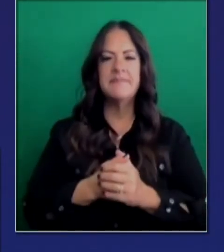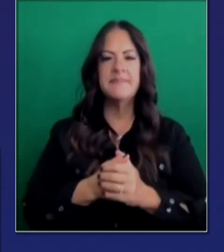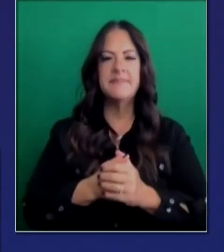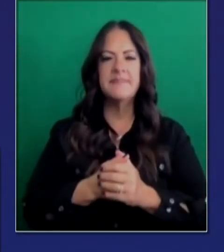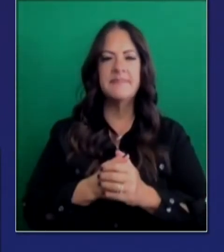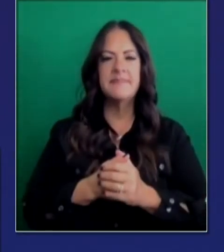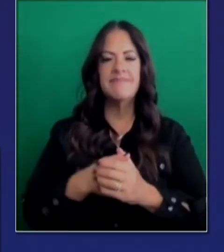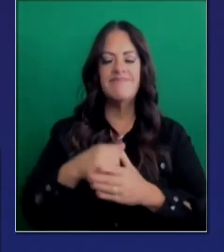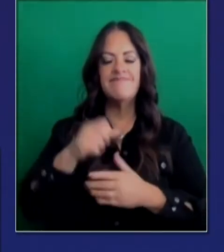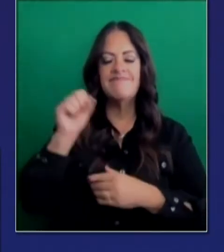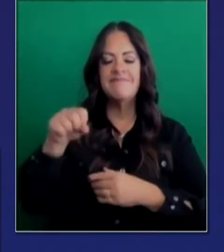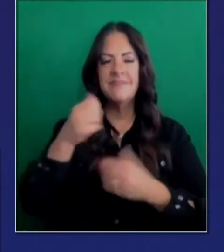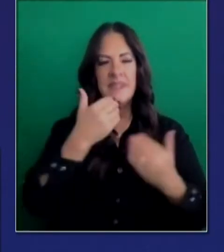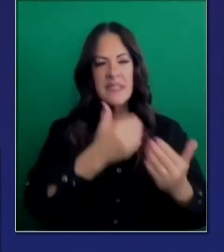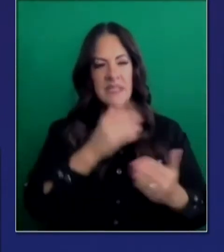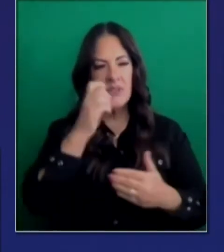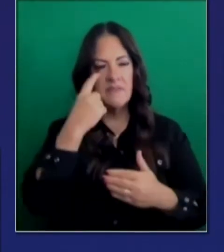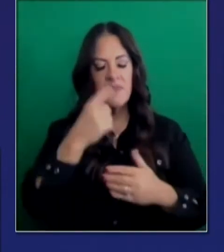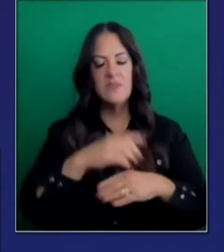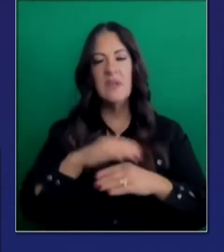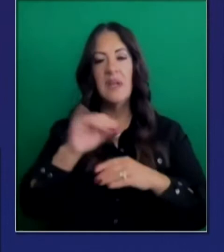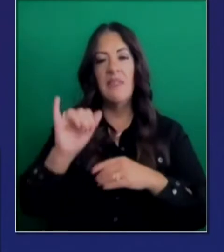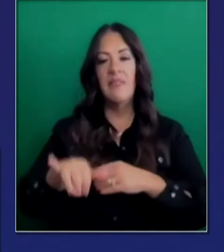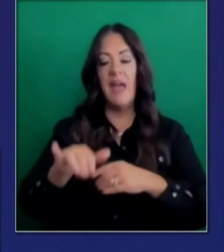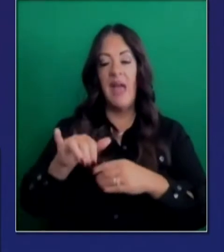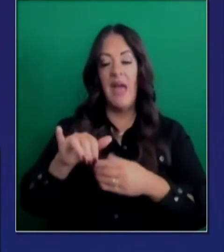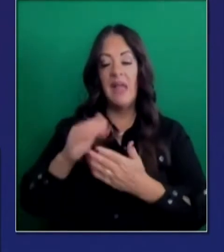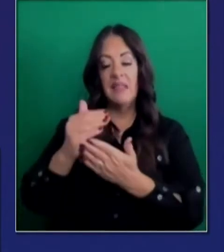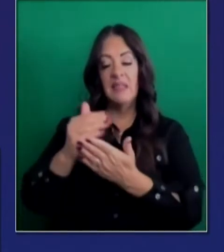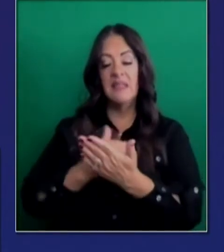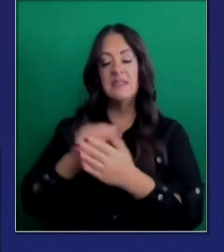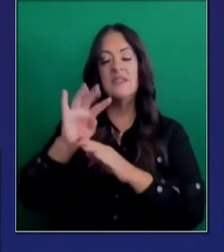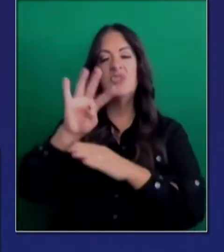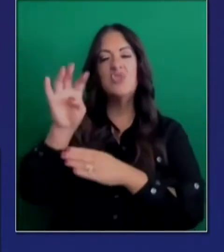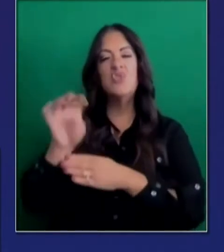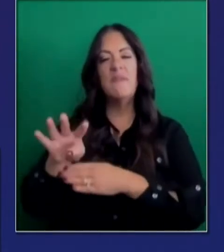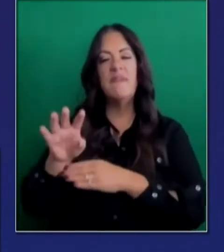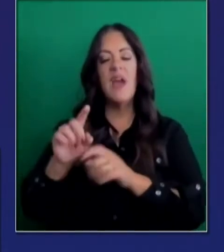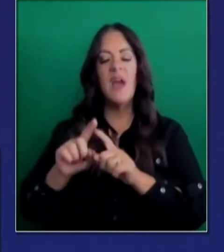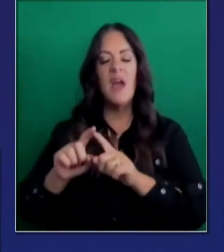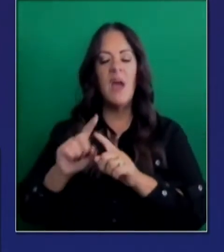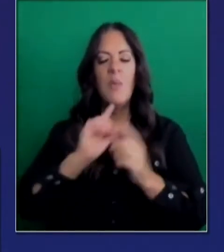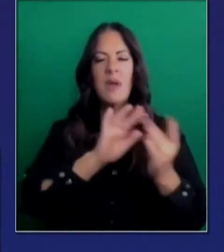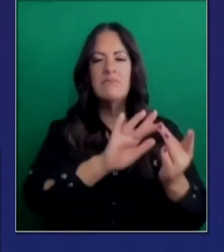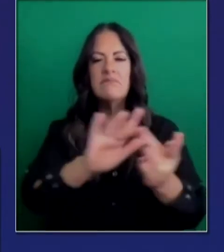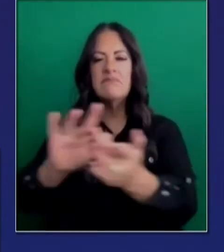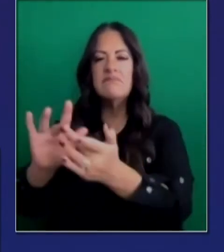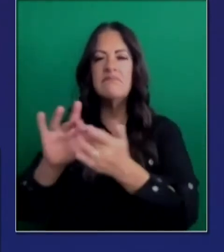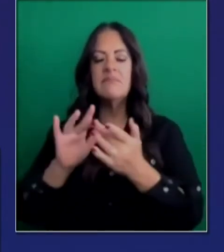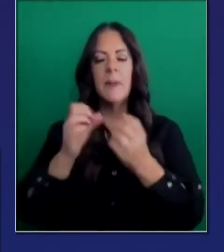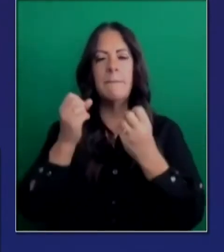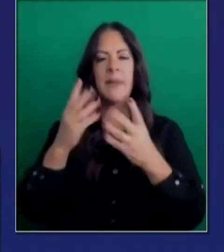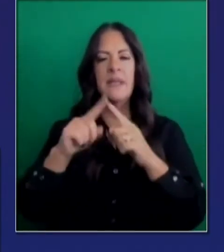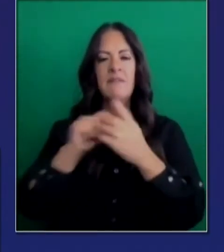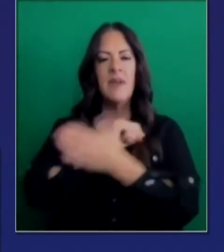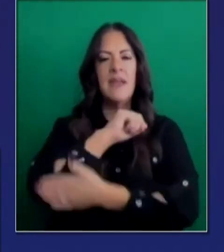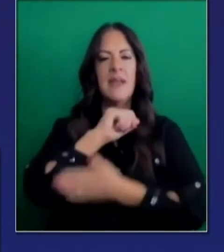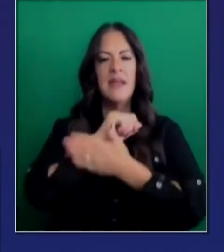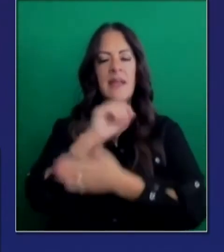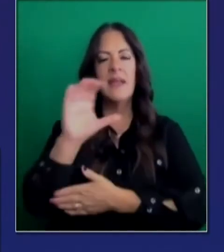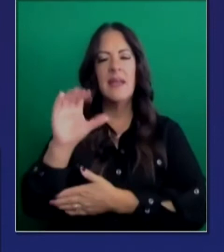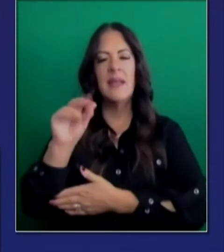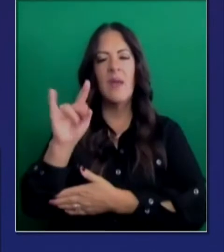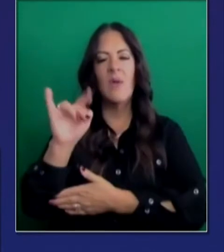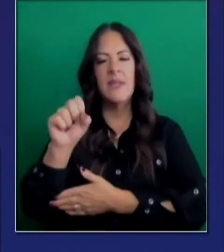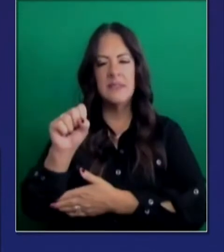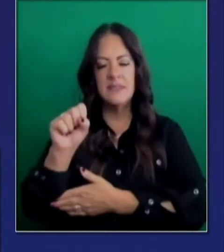Yeah, Governor, absolutely. The survey was pretty comprehensive. It reached out to many of the counties that are doing work